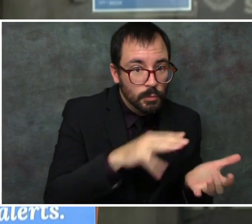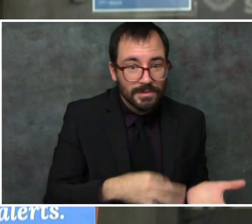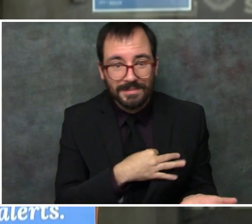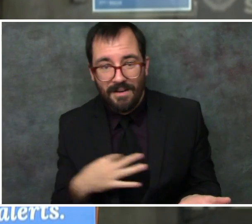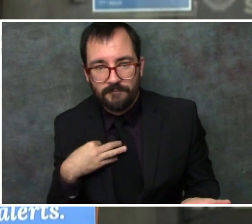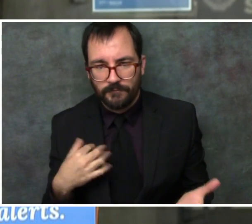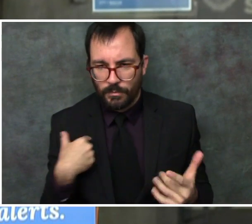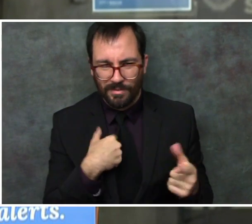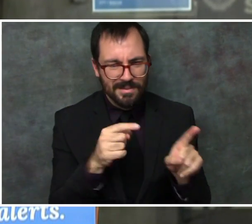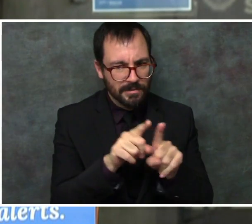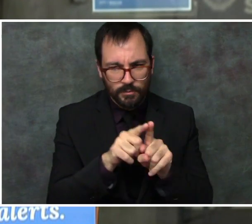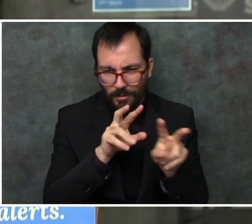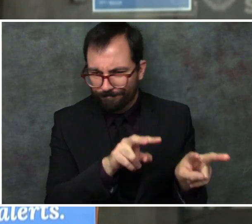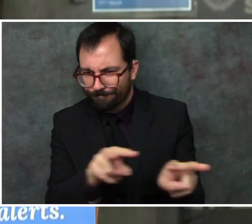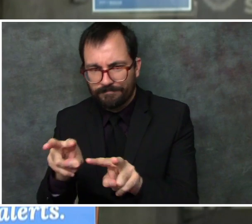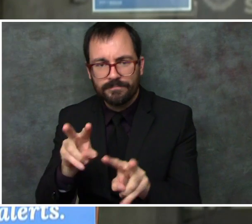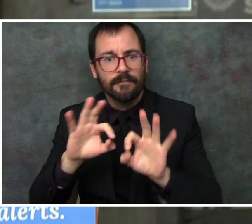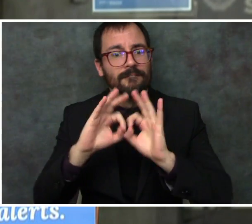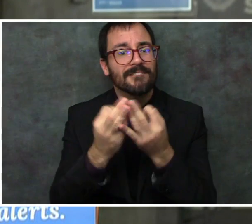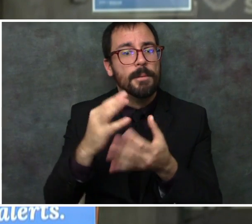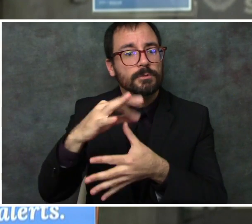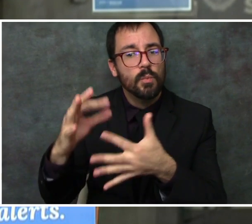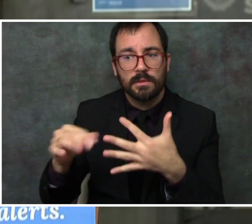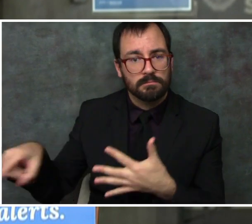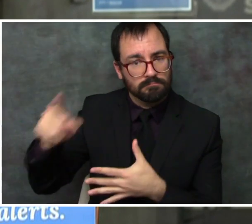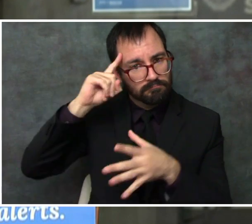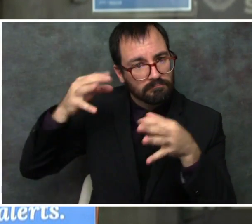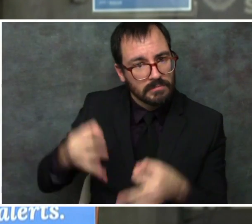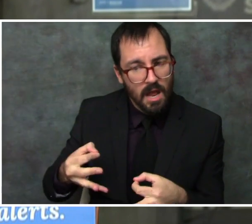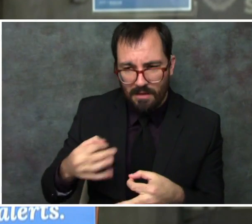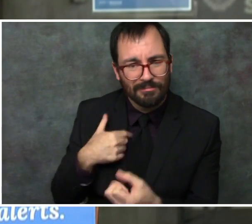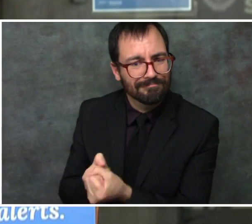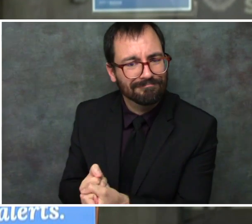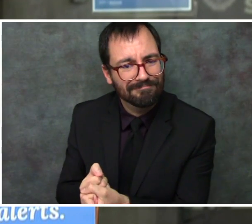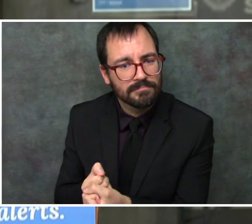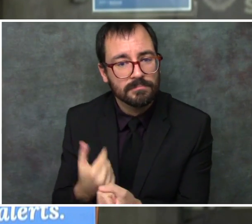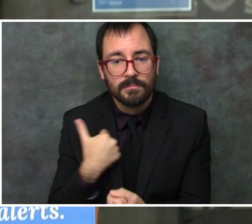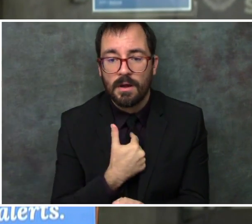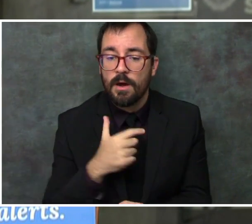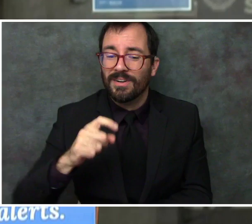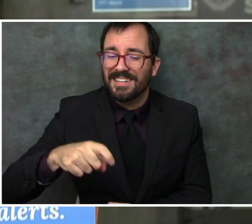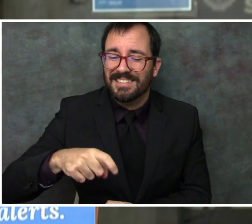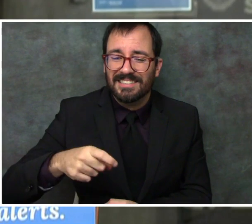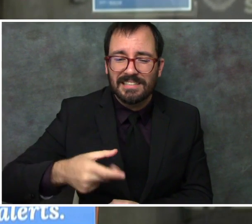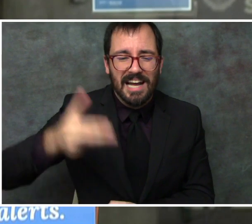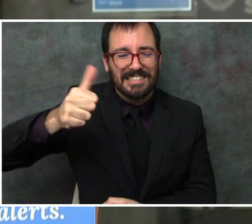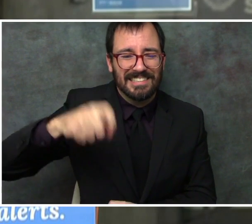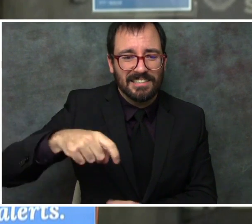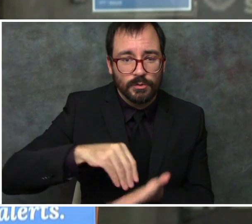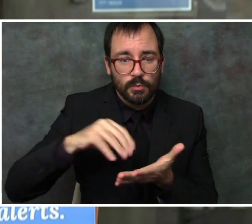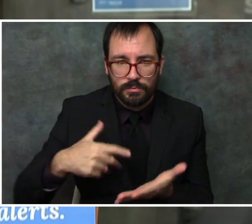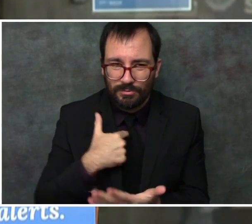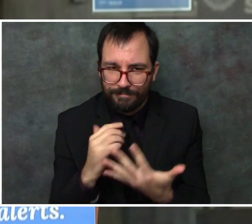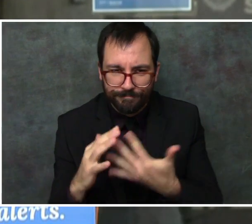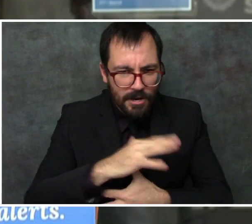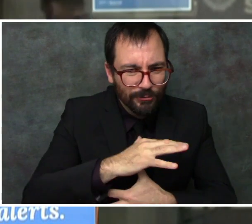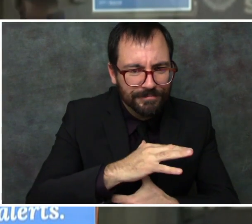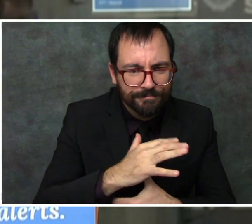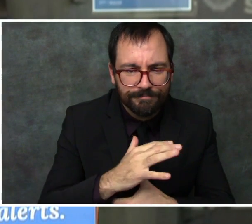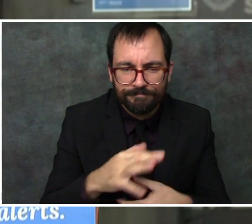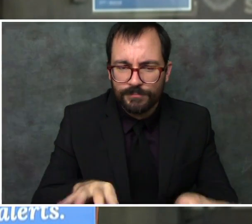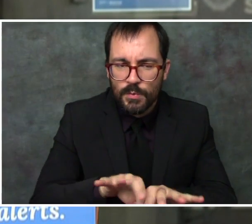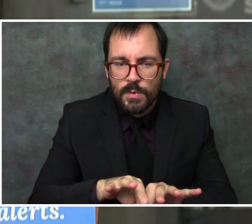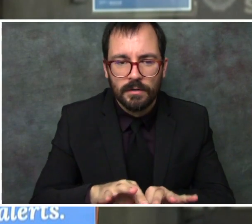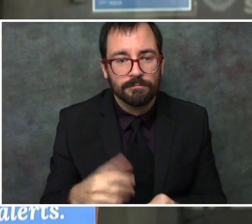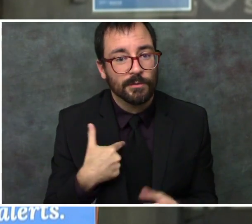our highest needs. Last Thursday, we welcomed back our high in-person priority students back to school, and I got to do that